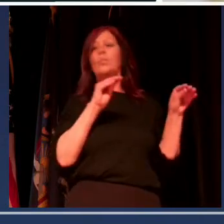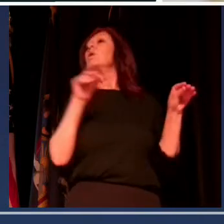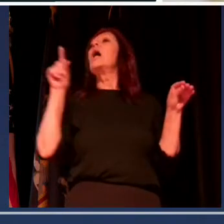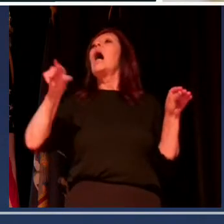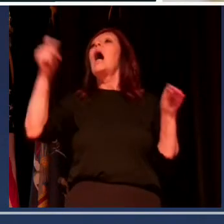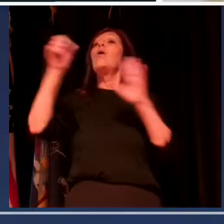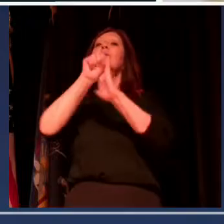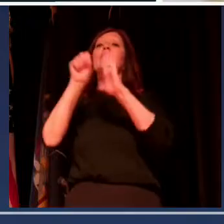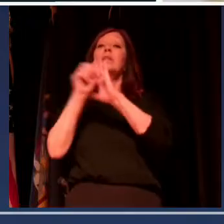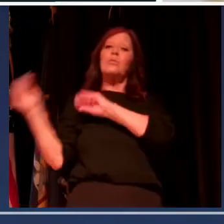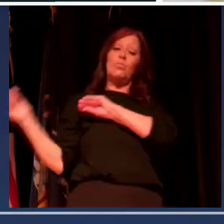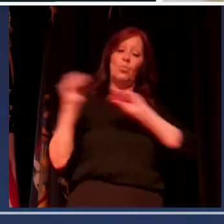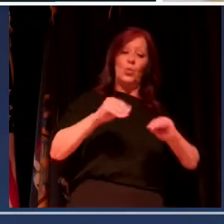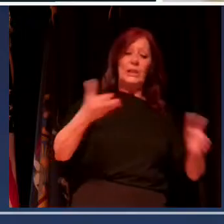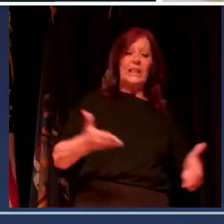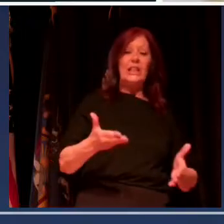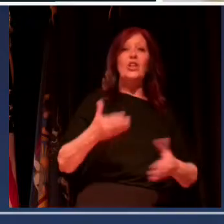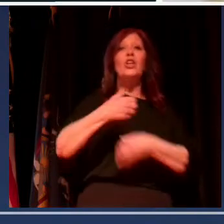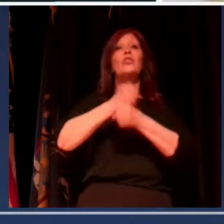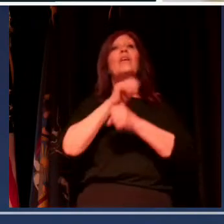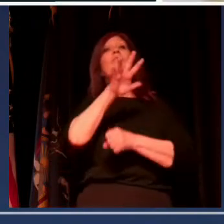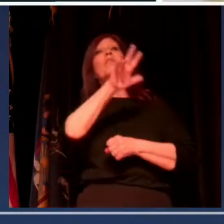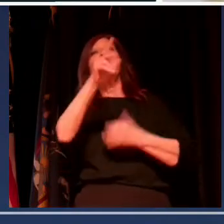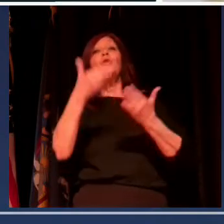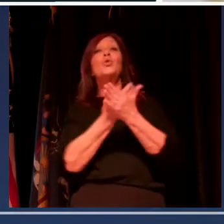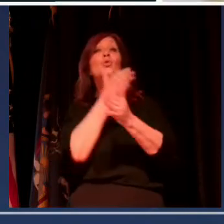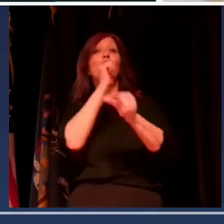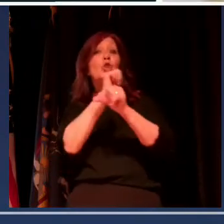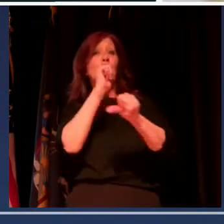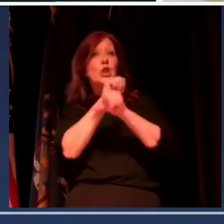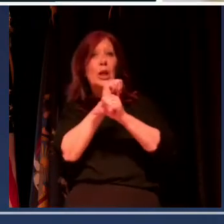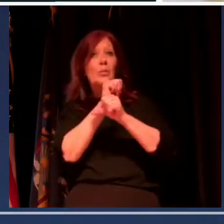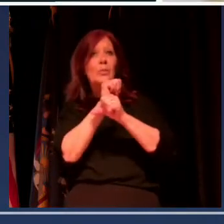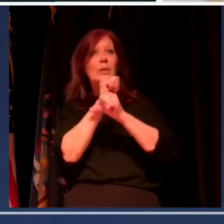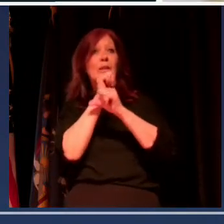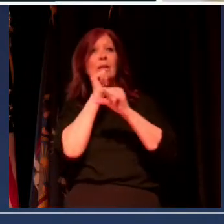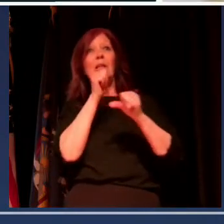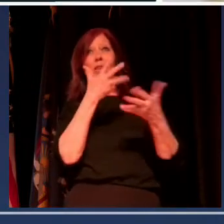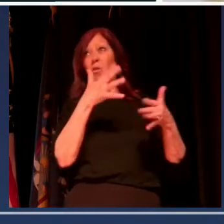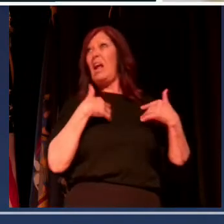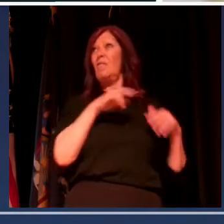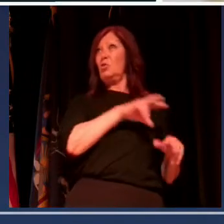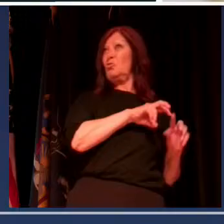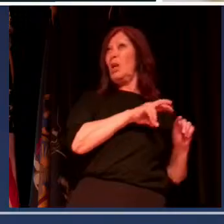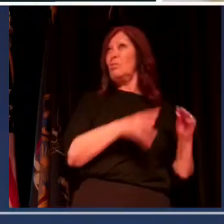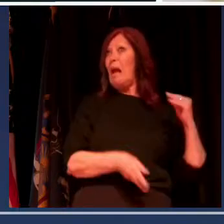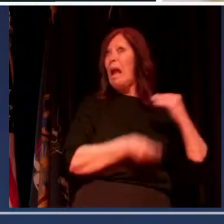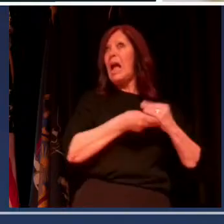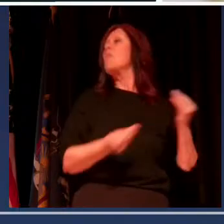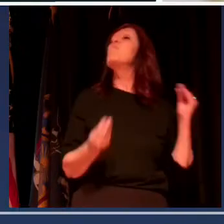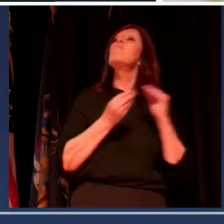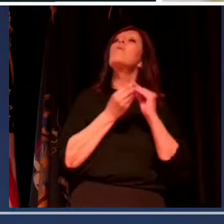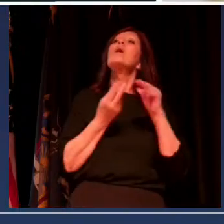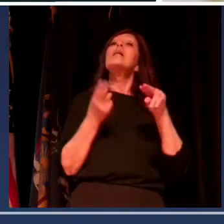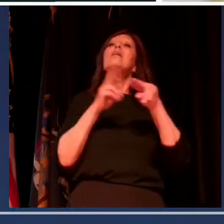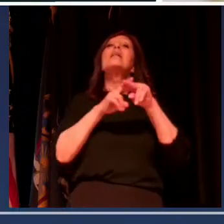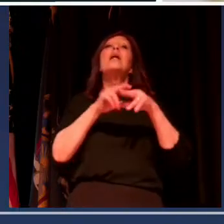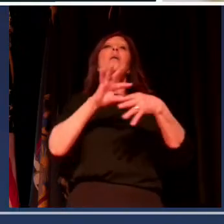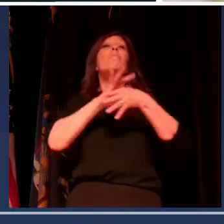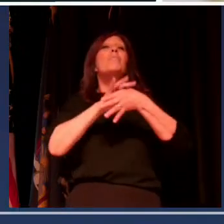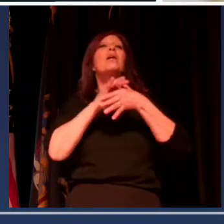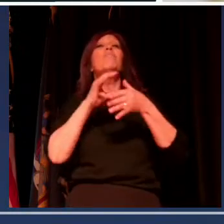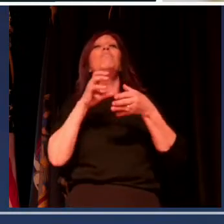to Erie County, create 53 new jobs on top of the nearly 200 it currently has, and increase its meatball and